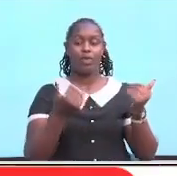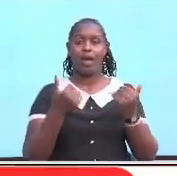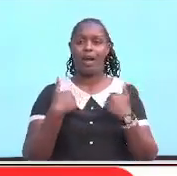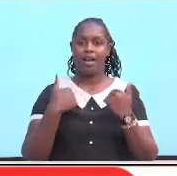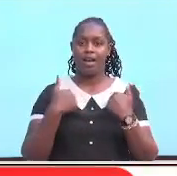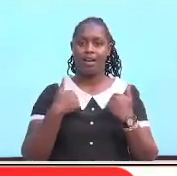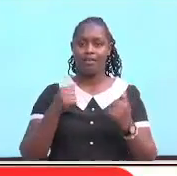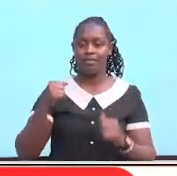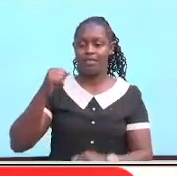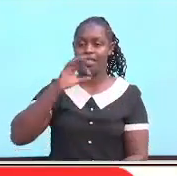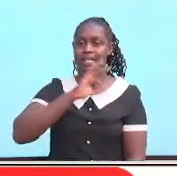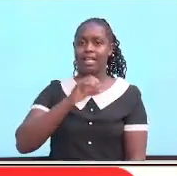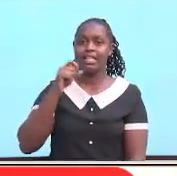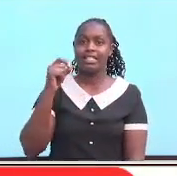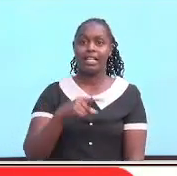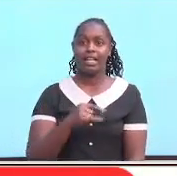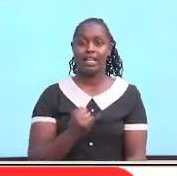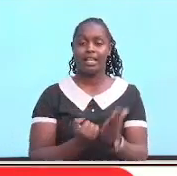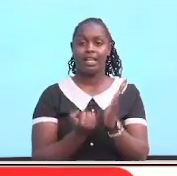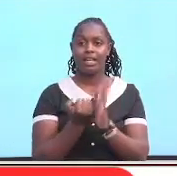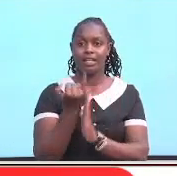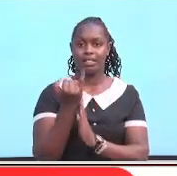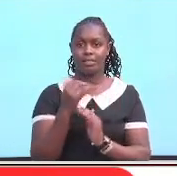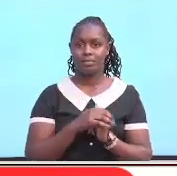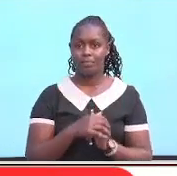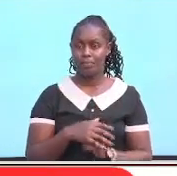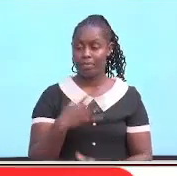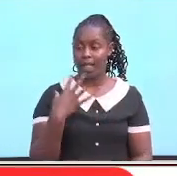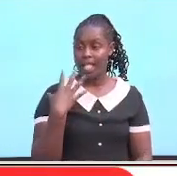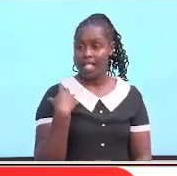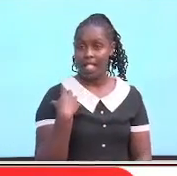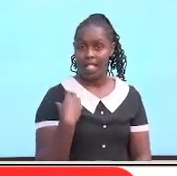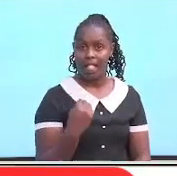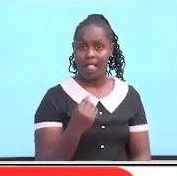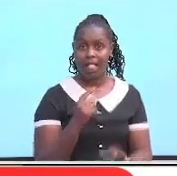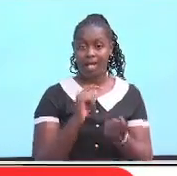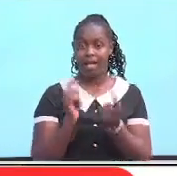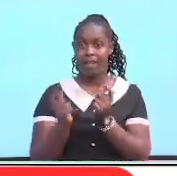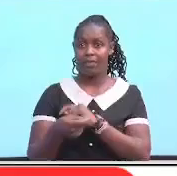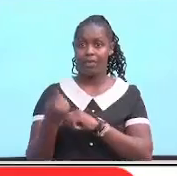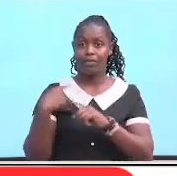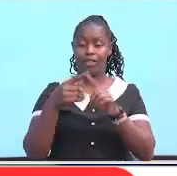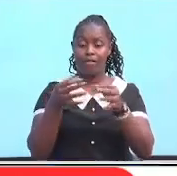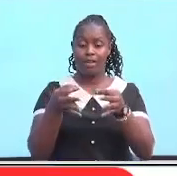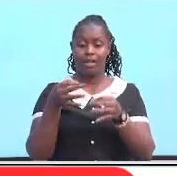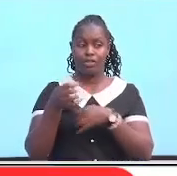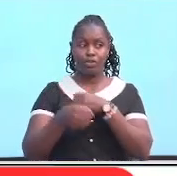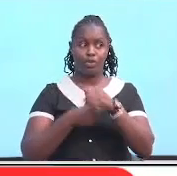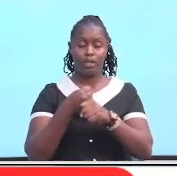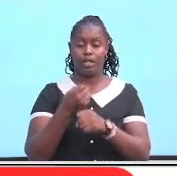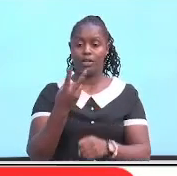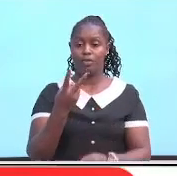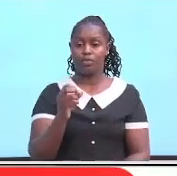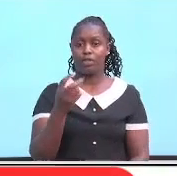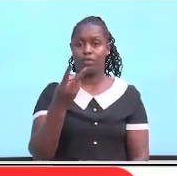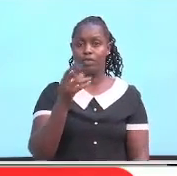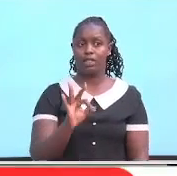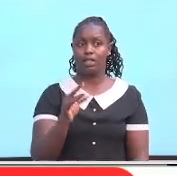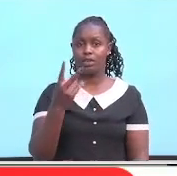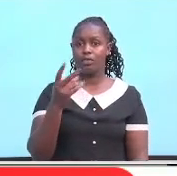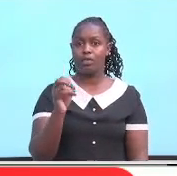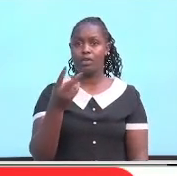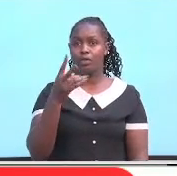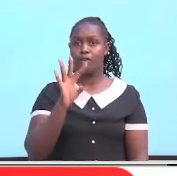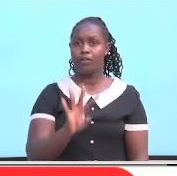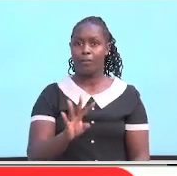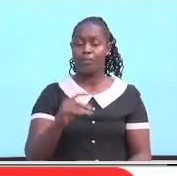look. In its latest review for the financial year 2023-2024, the Salaries and